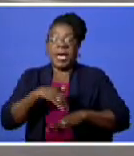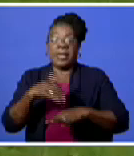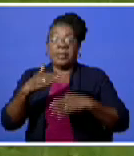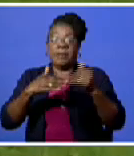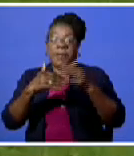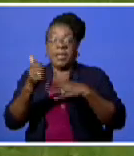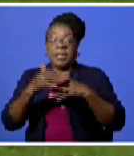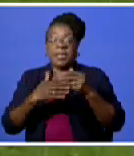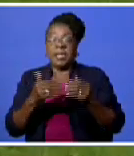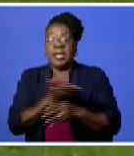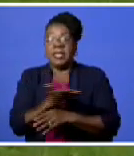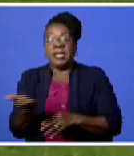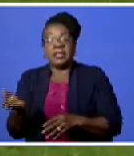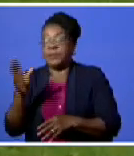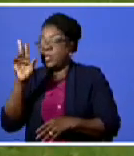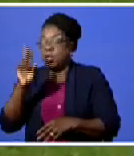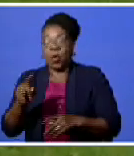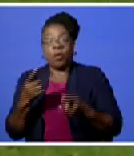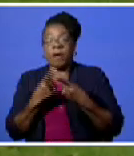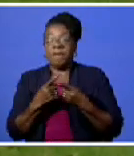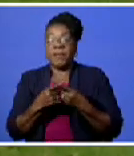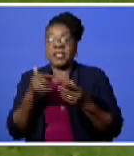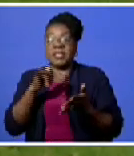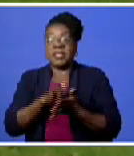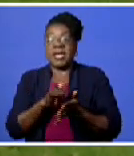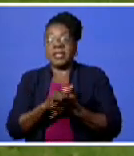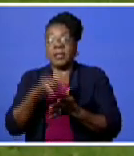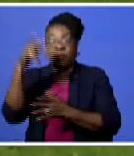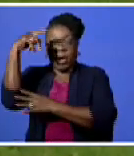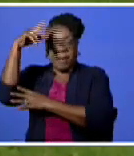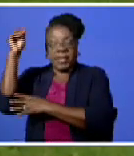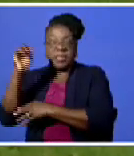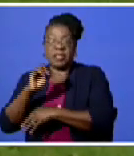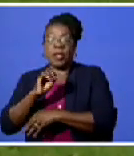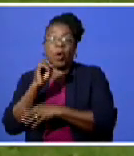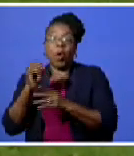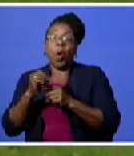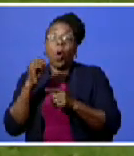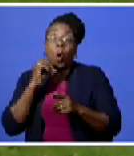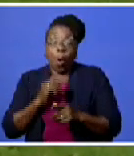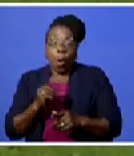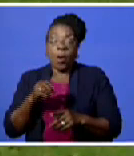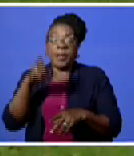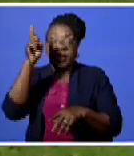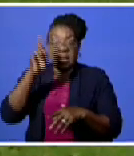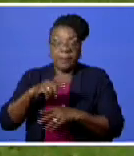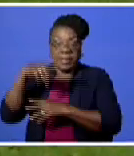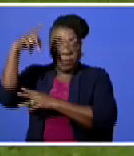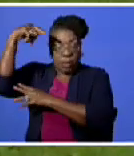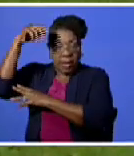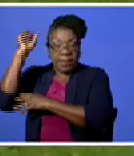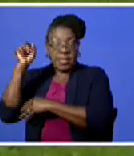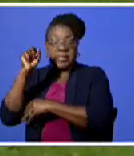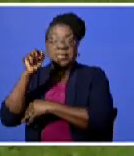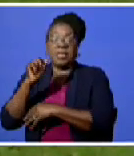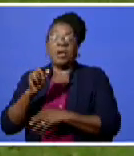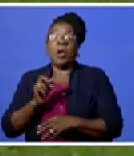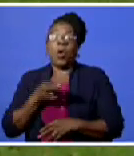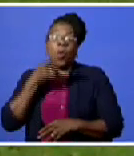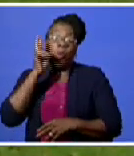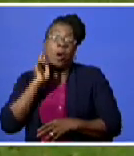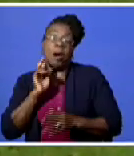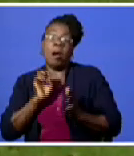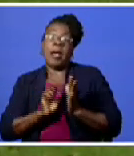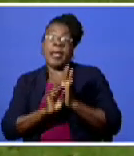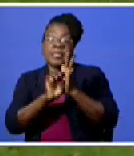no confirmation that the Prime Minister or the Deputy Prime Minister have been exposed. However, out of an abundance of caution, the Prime Minister